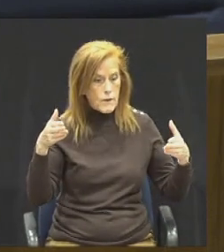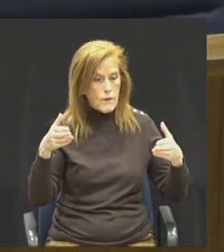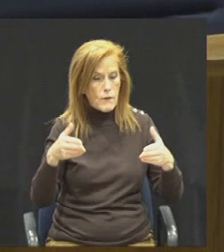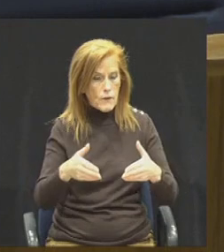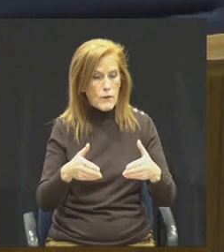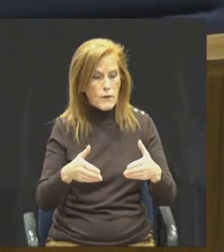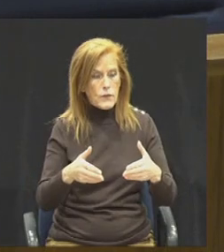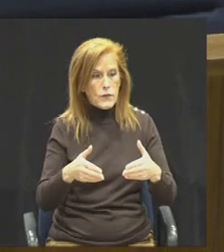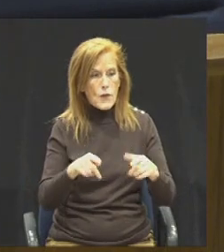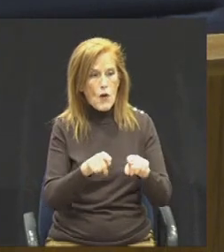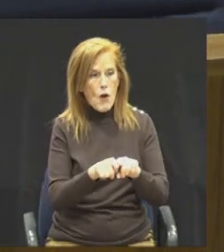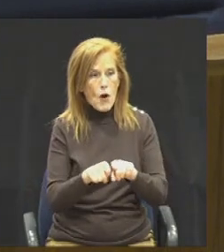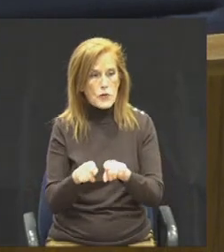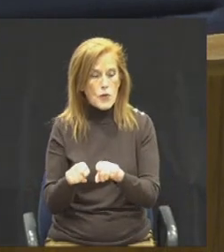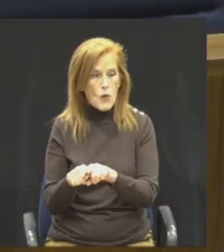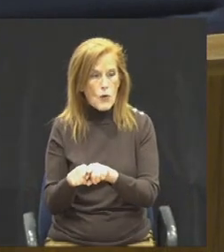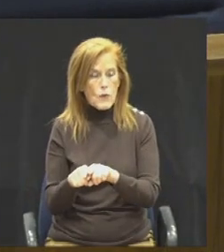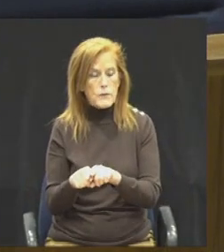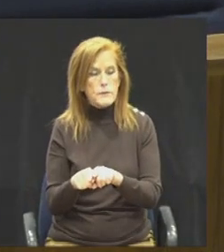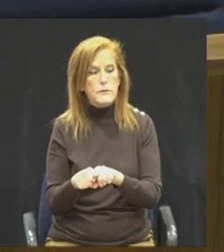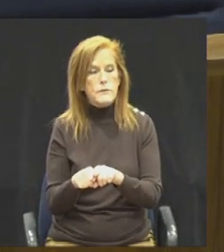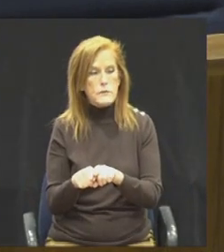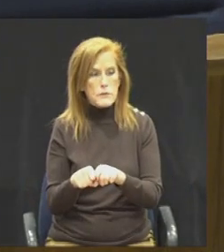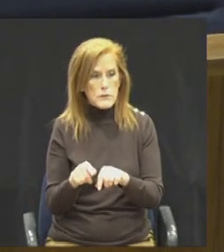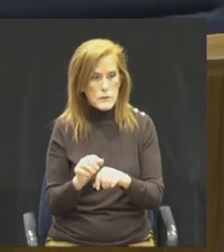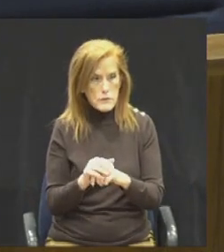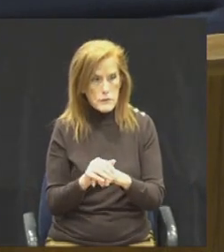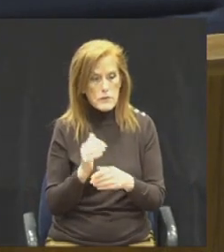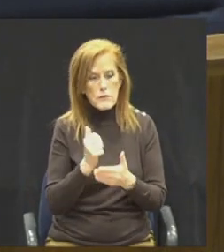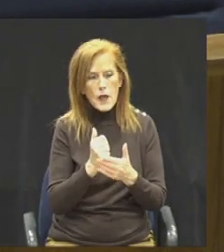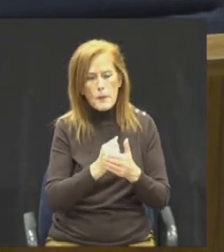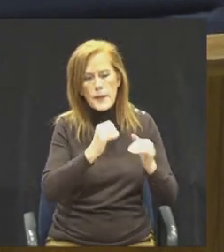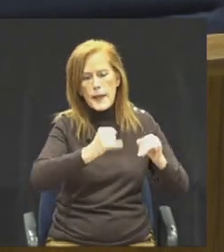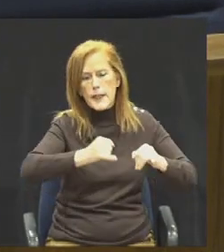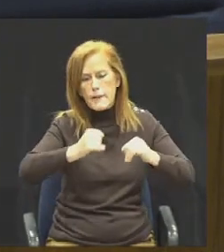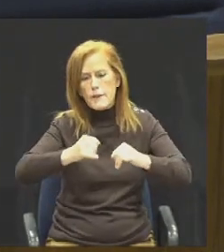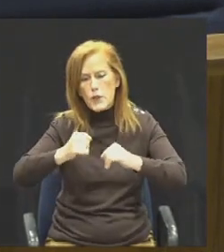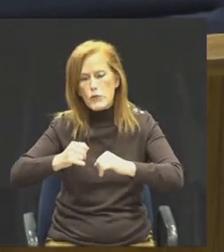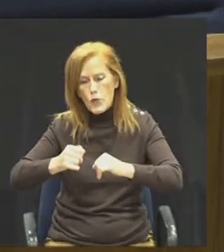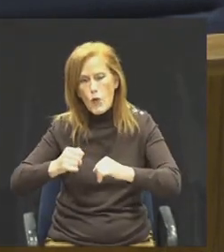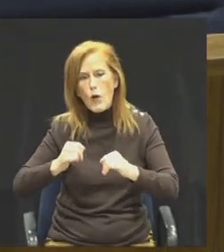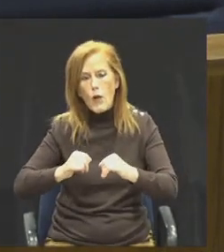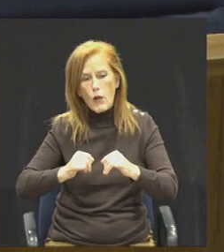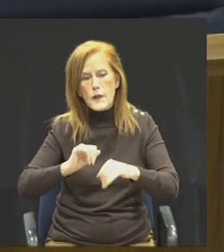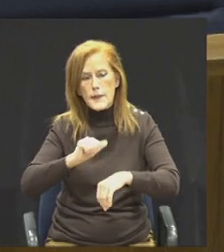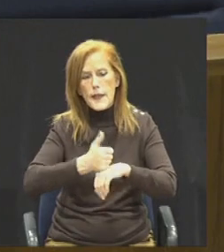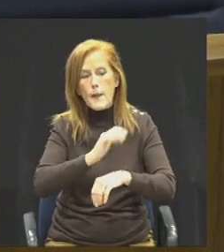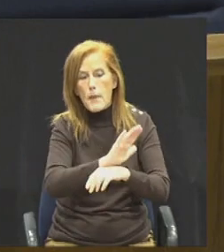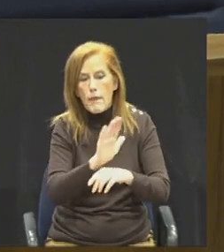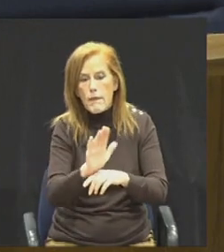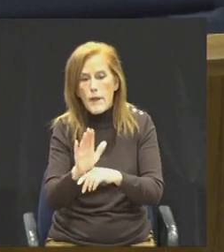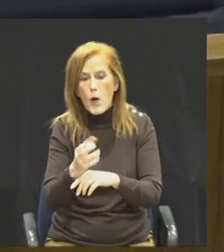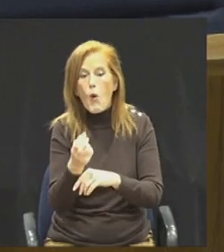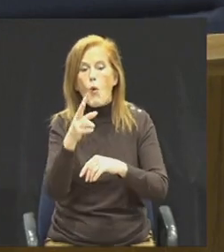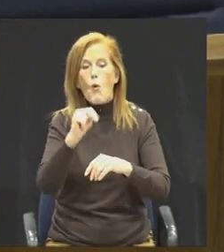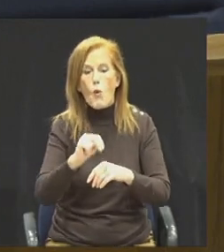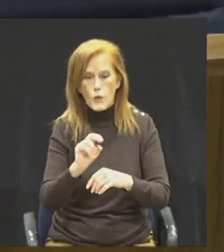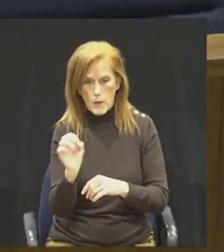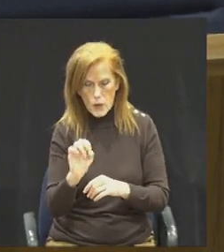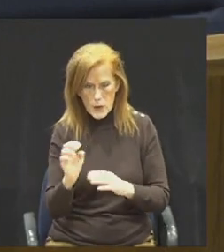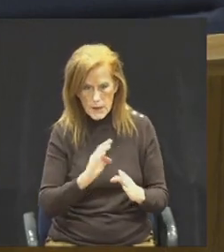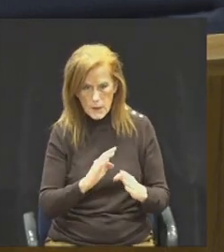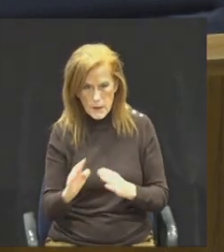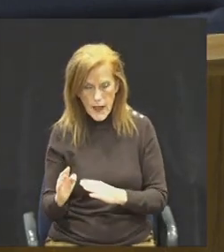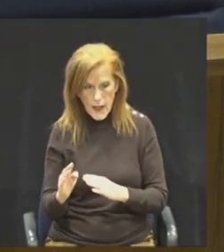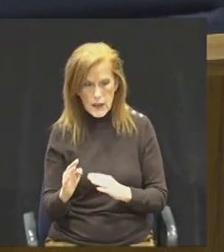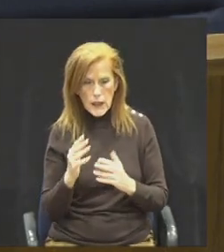also helping individuals build their own emergency preparedness plan and like mm-hmm. educate them on